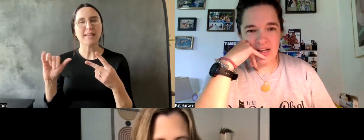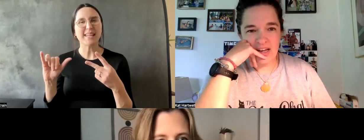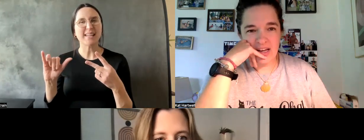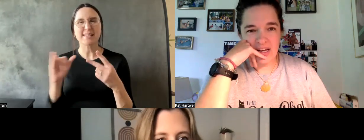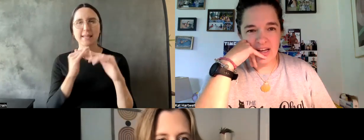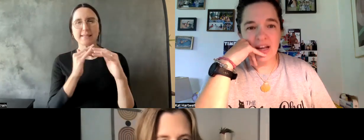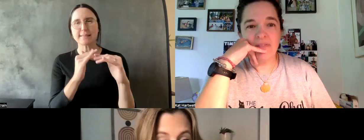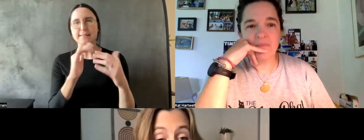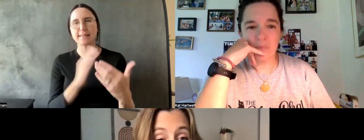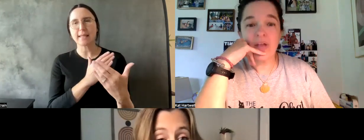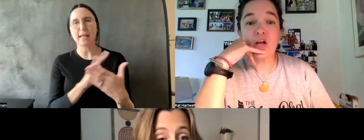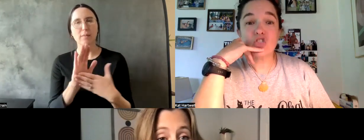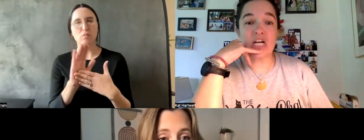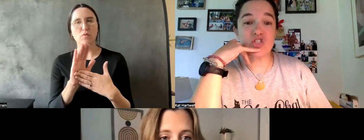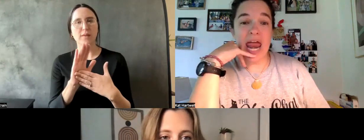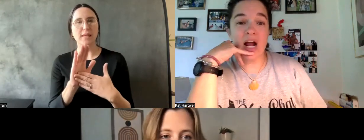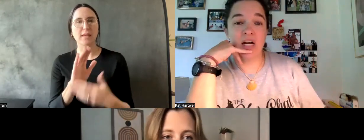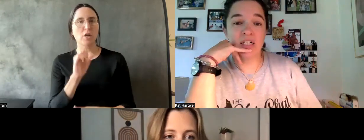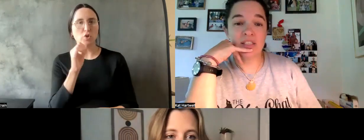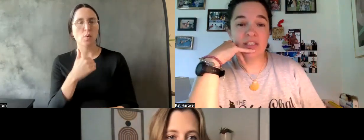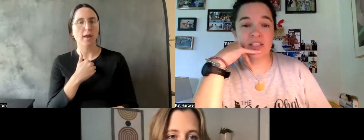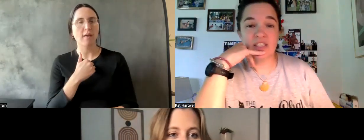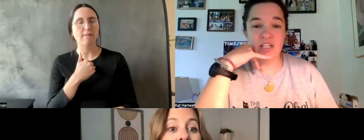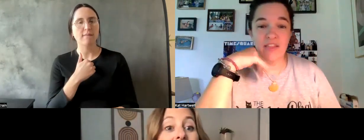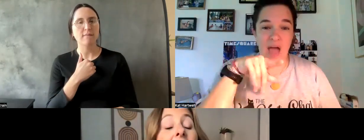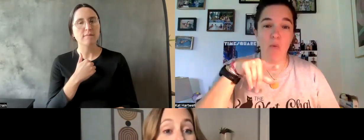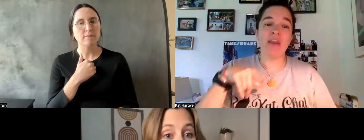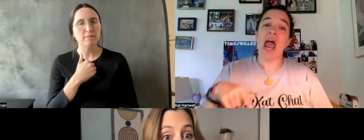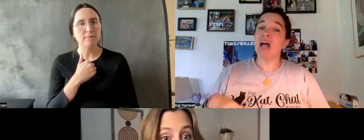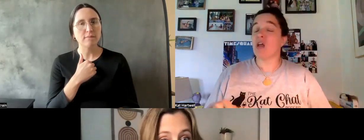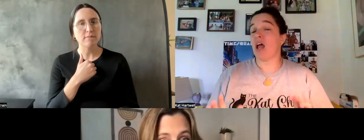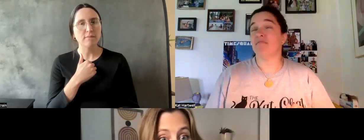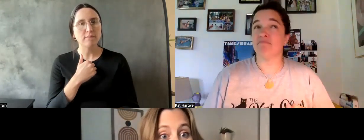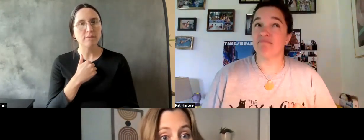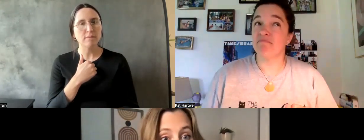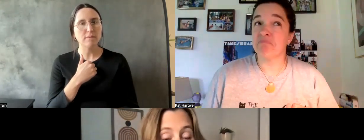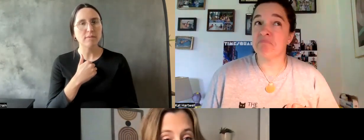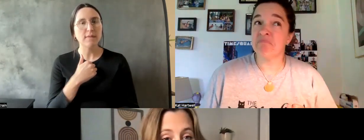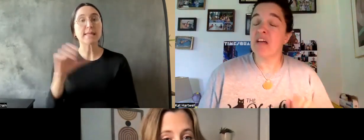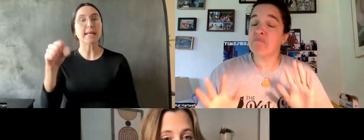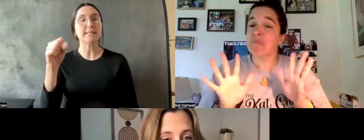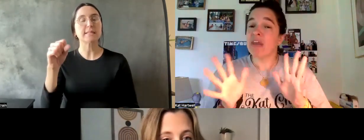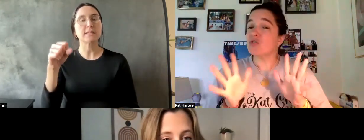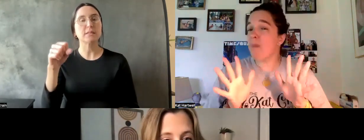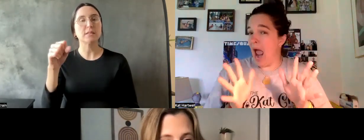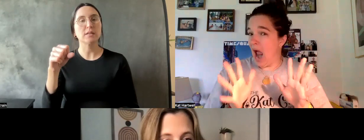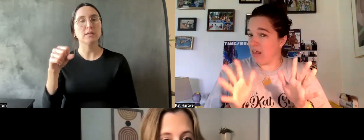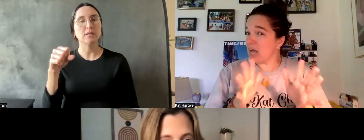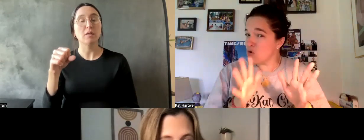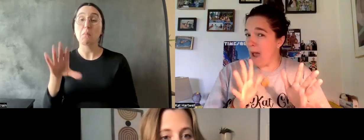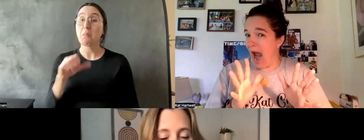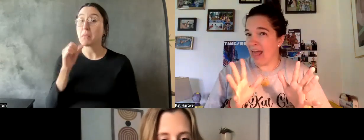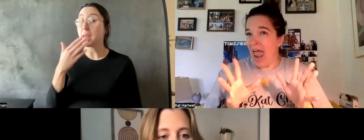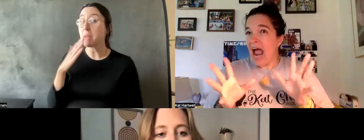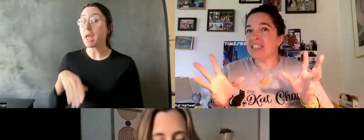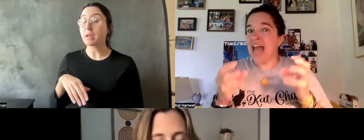TV. Maybe I don't have that, so I haven't been able to But watch it. Jake, Yes, just Jake. not too bad. Not